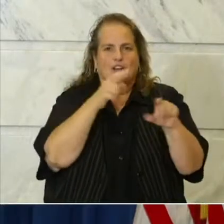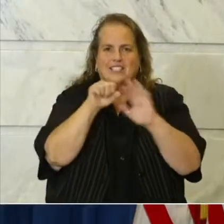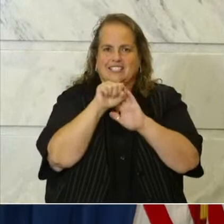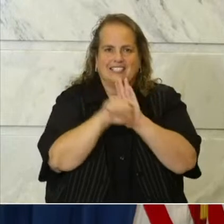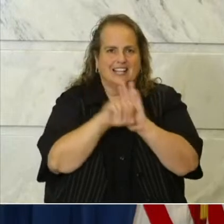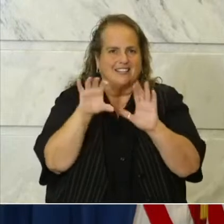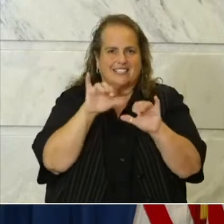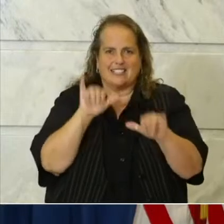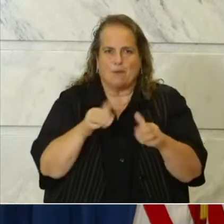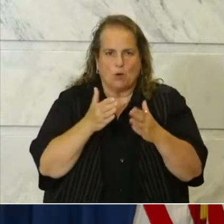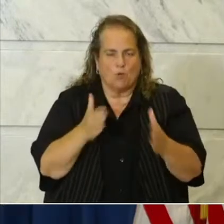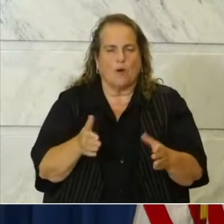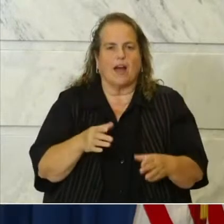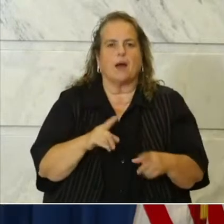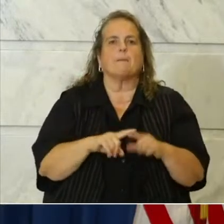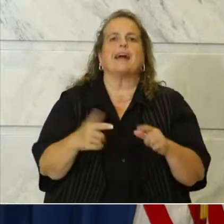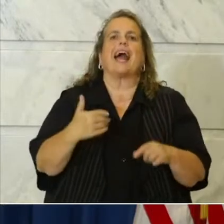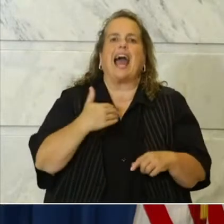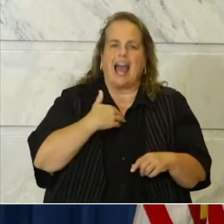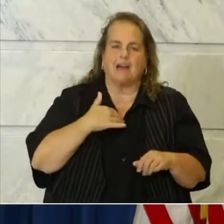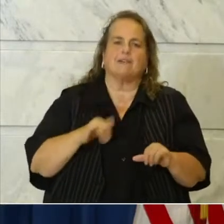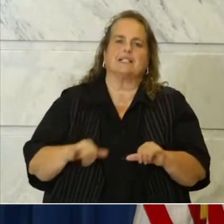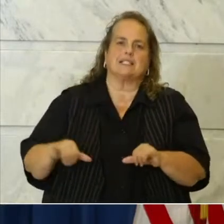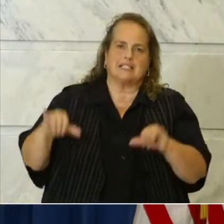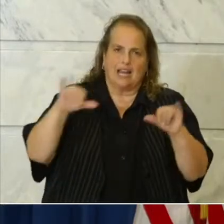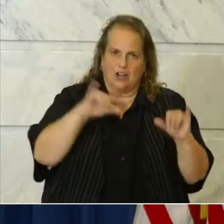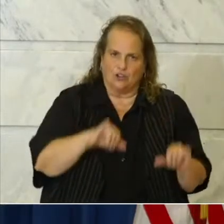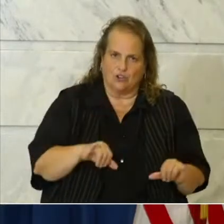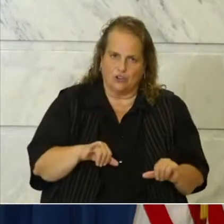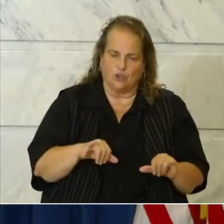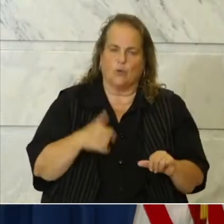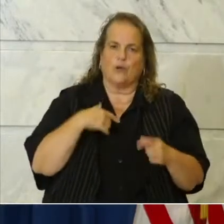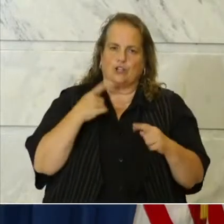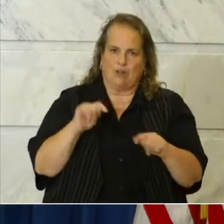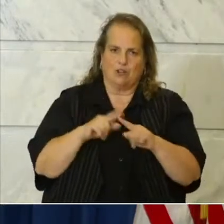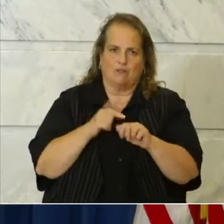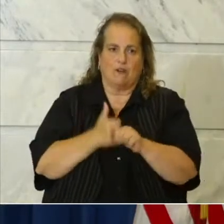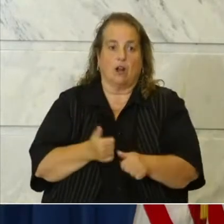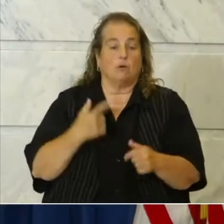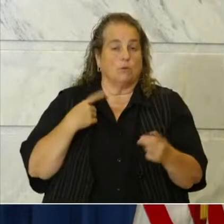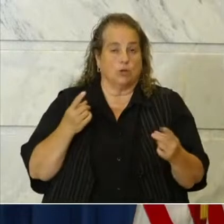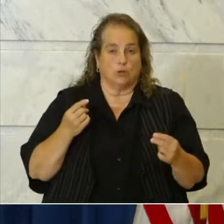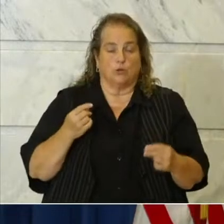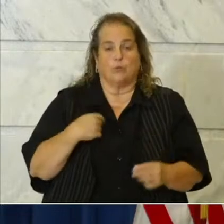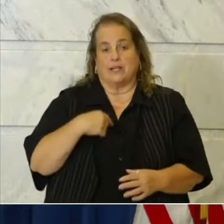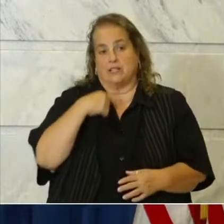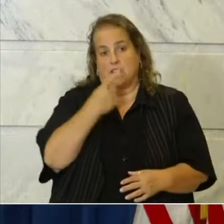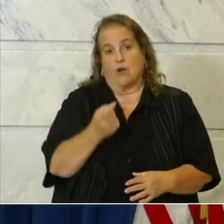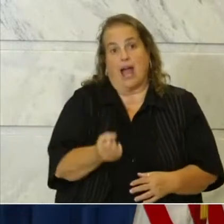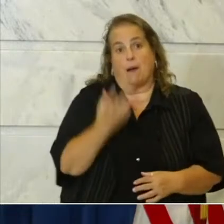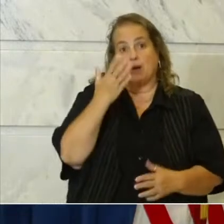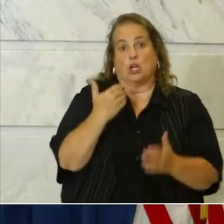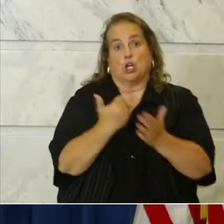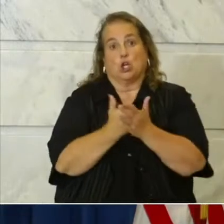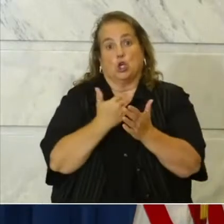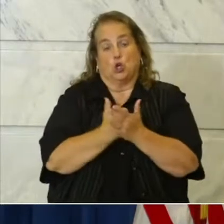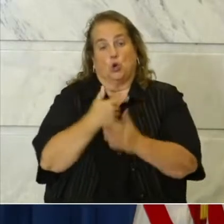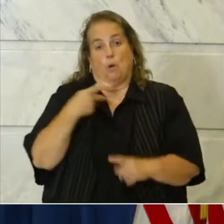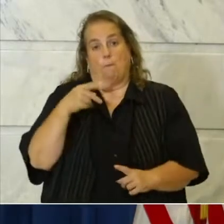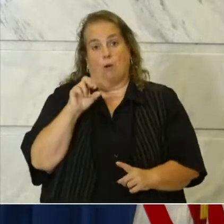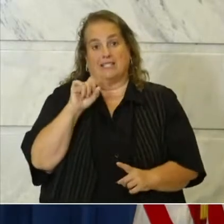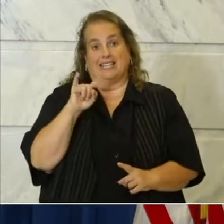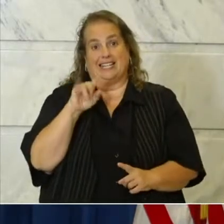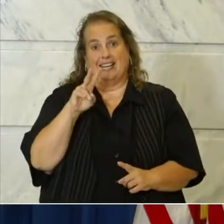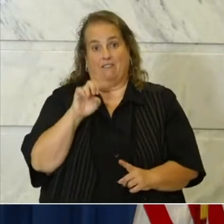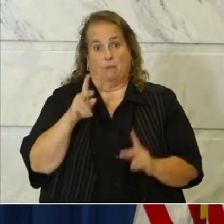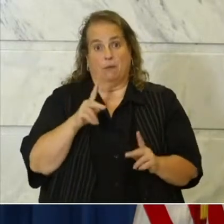there is a clearly defined standard, we do try to do it the same way. So here's what we do. When we tell you how many new positives are today,